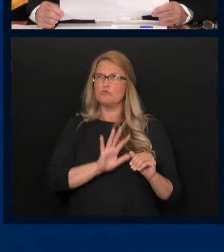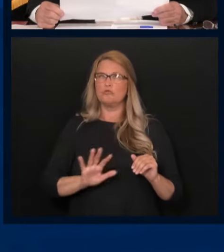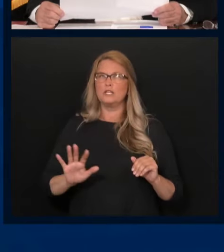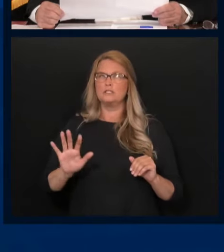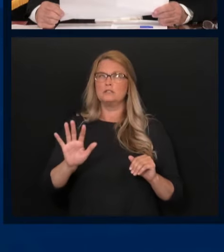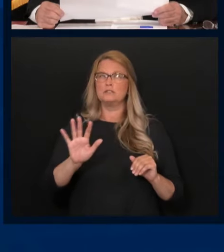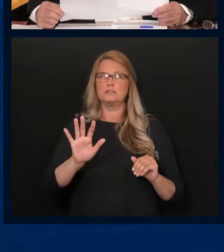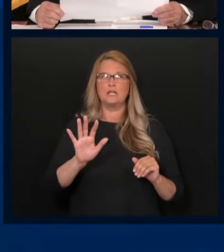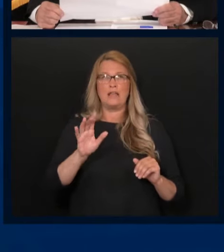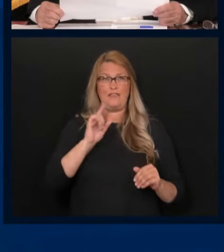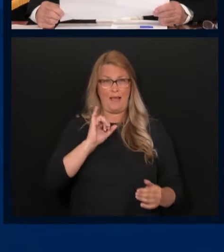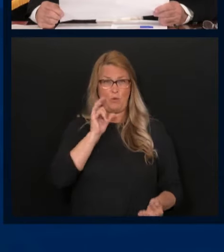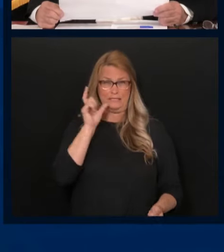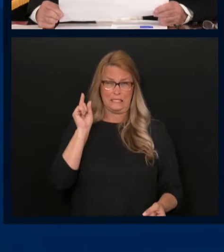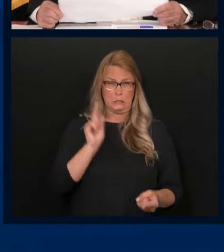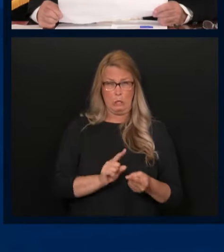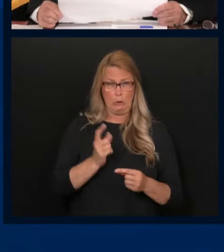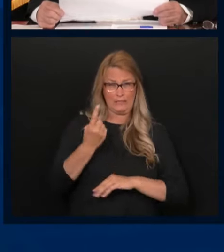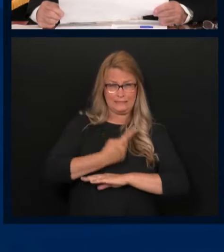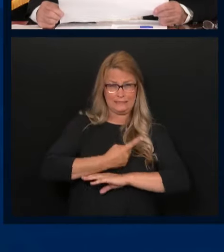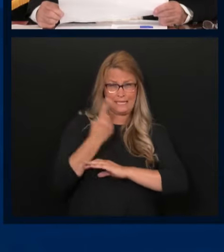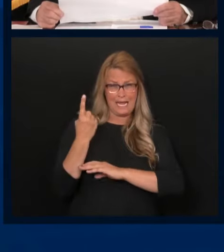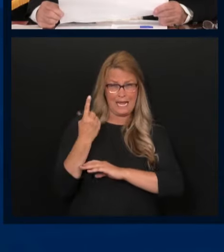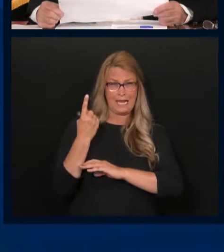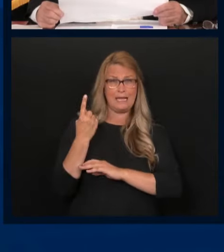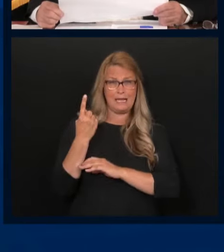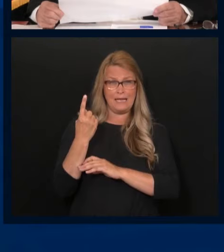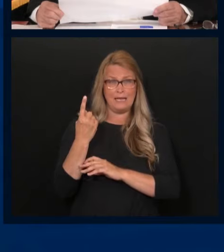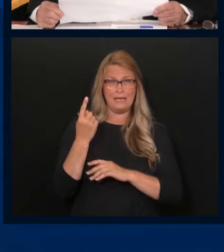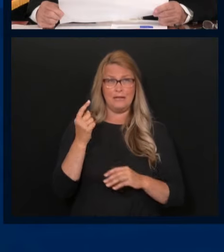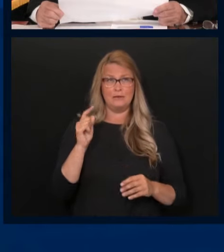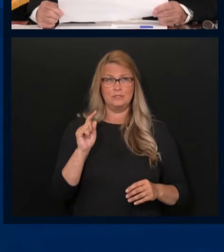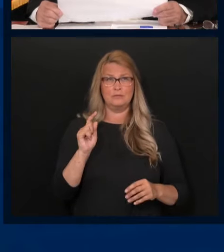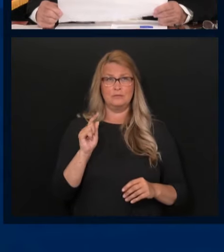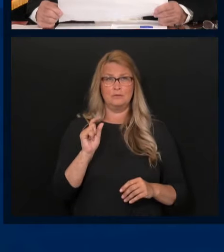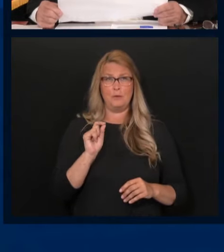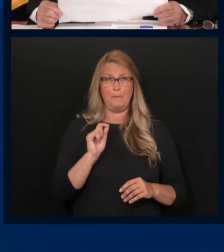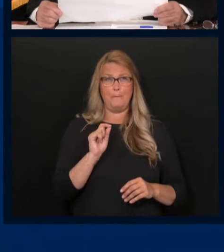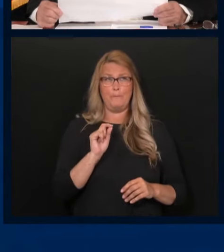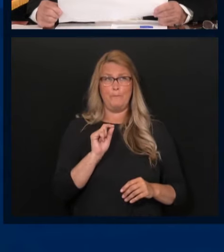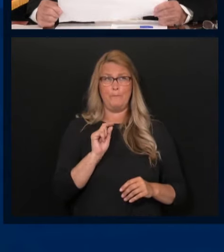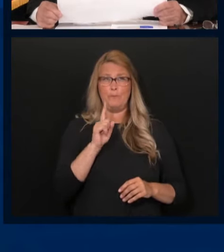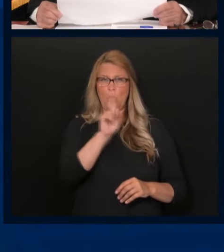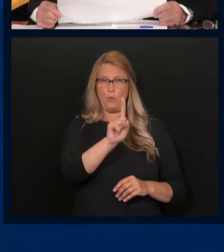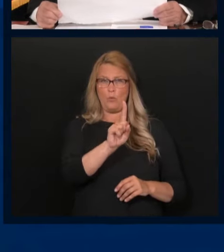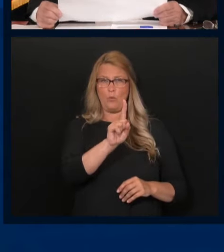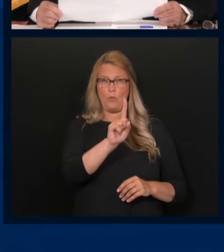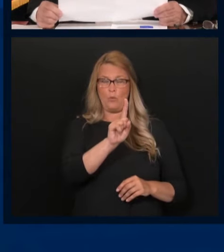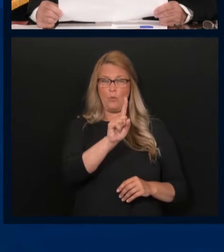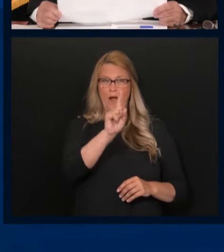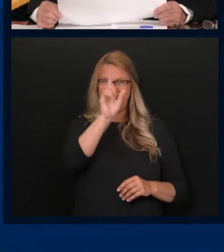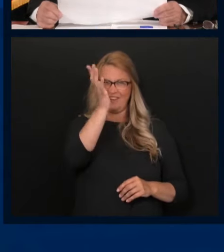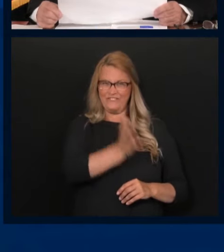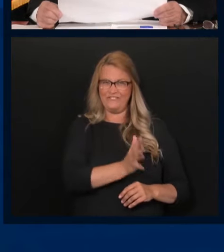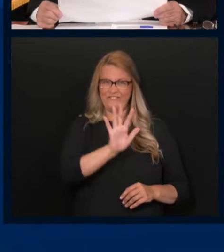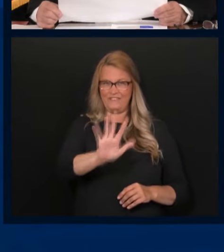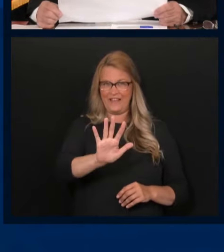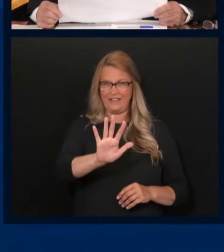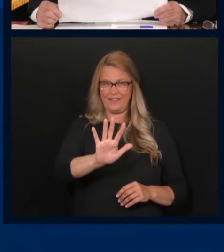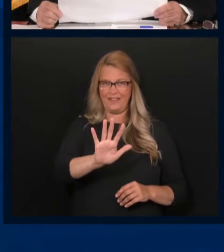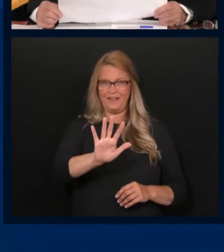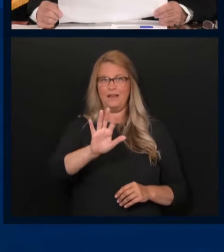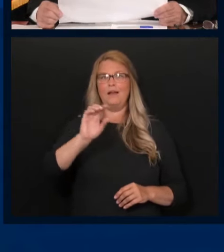we have ever recovered, ever produced and everything, and that was at 1/5 of